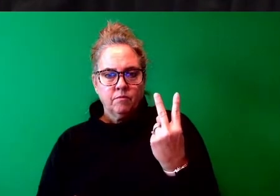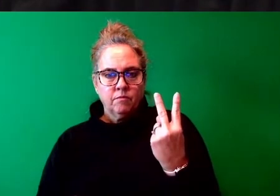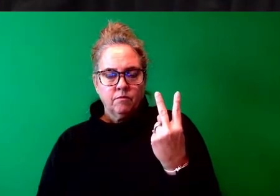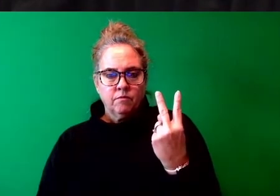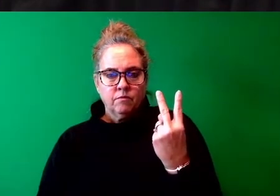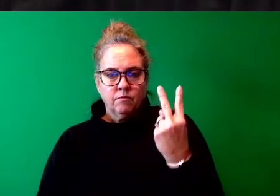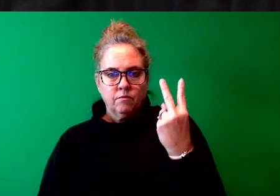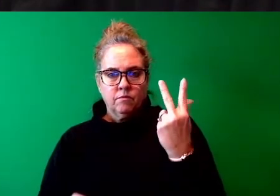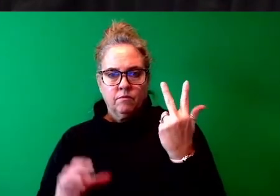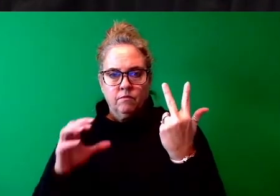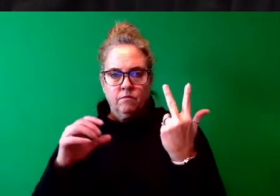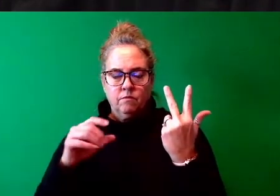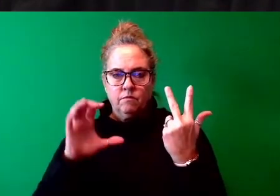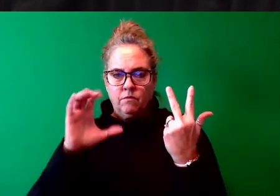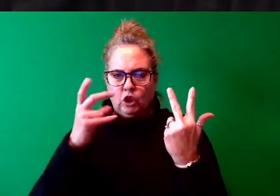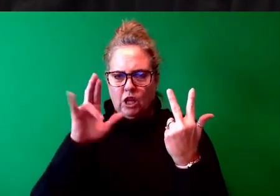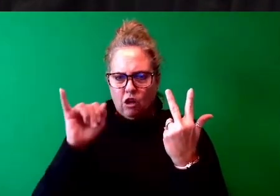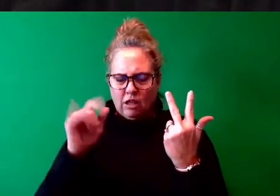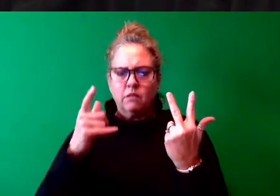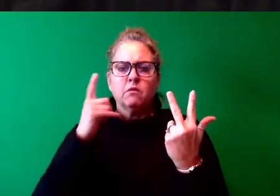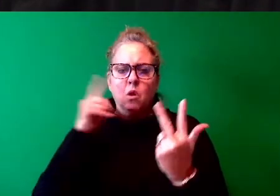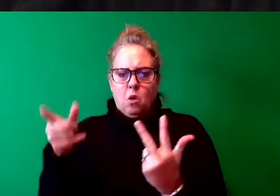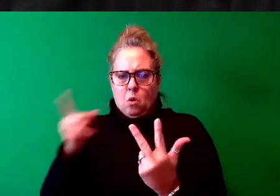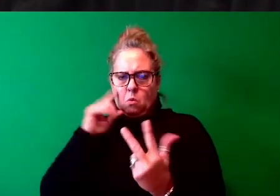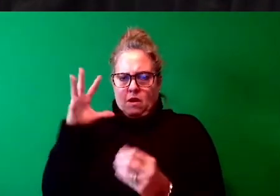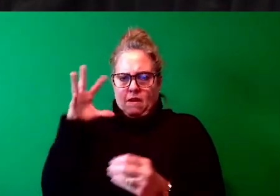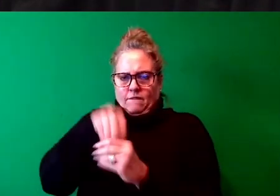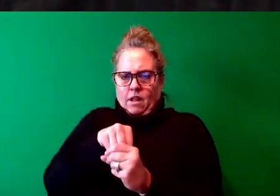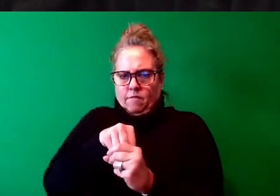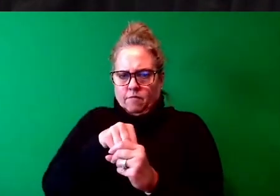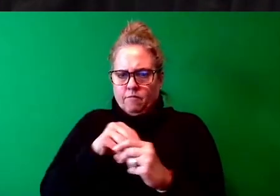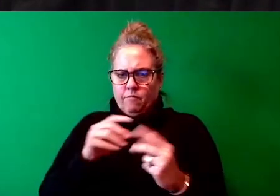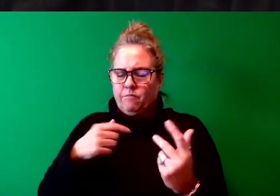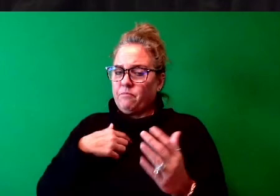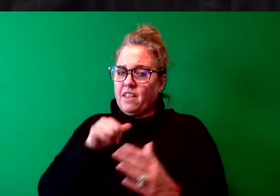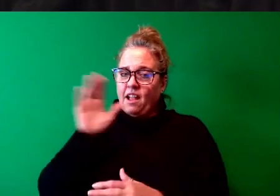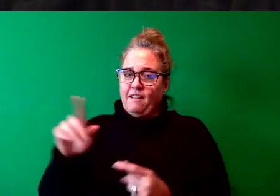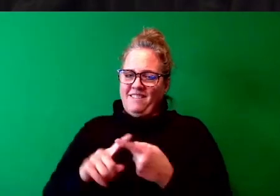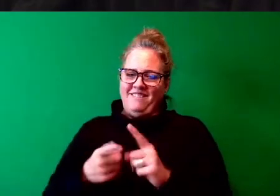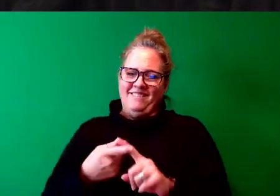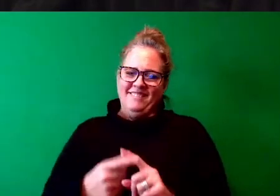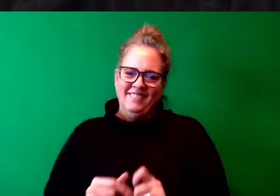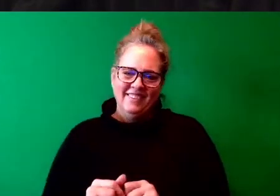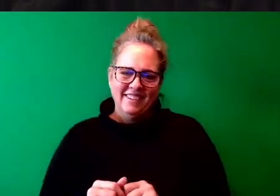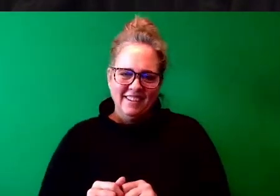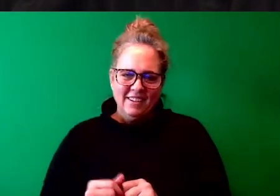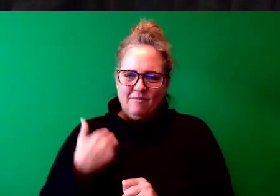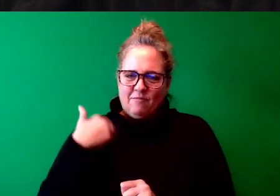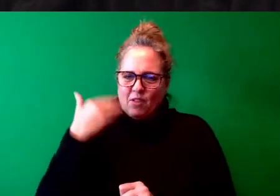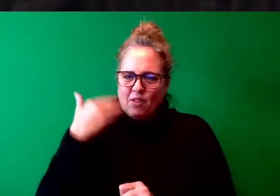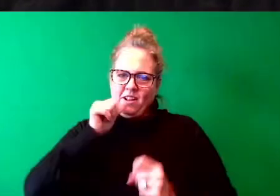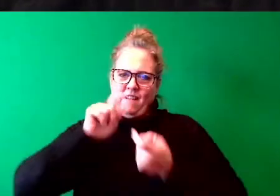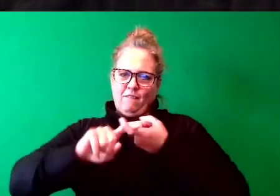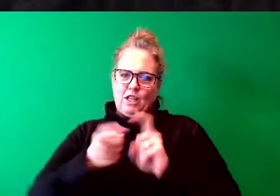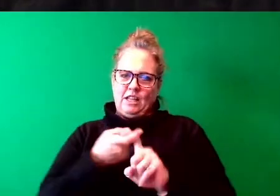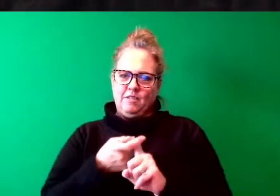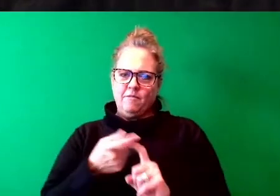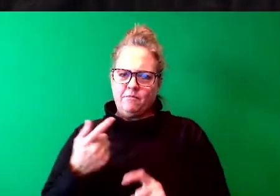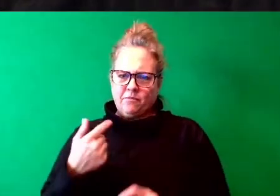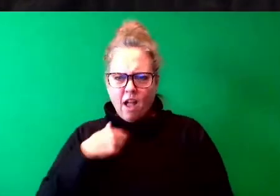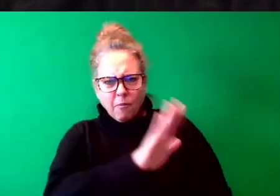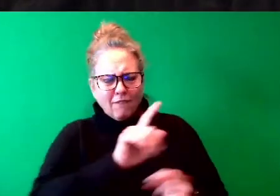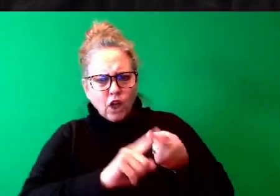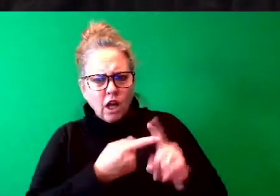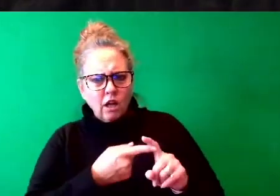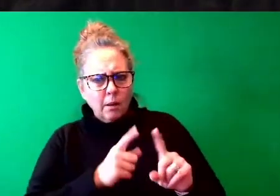friend here today with Mr. Donaldson, but I wonder if. I'm your friend. Well, thank you. I wonder if the city could be a partner. I don't know